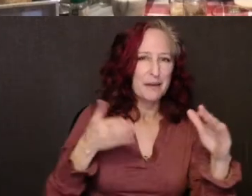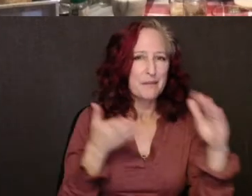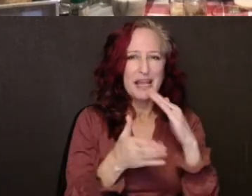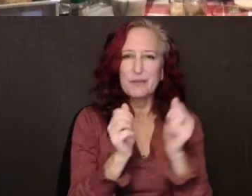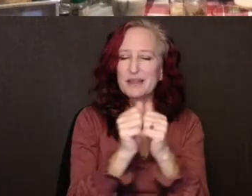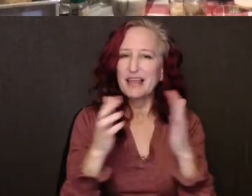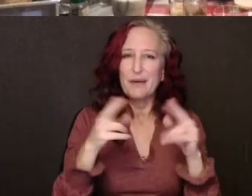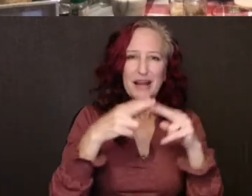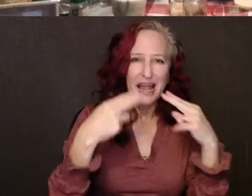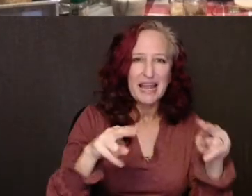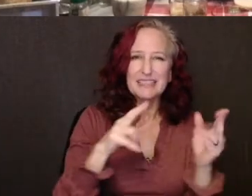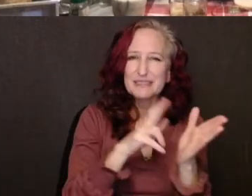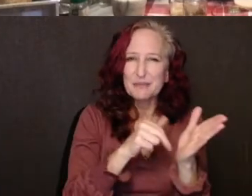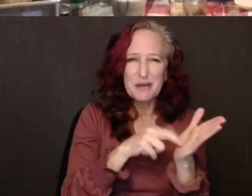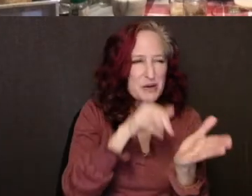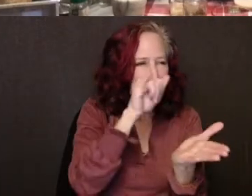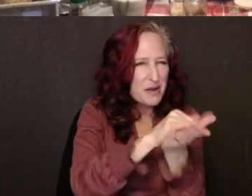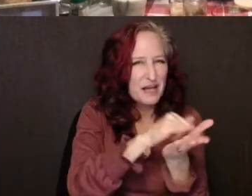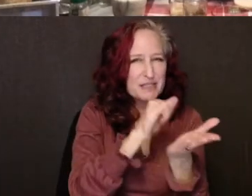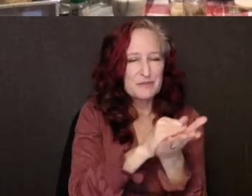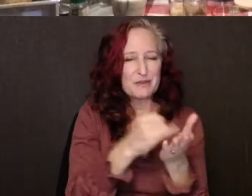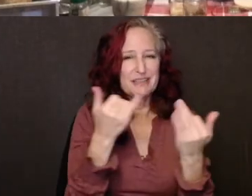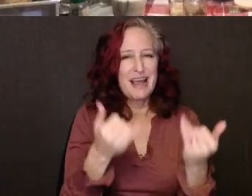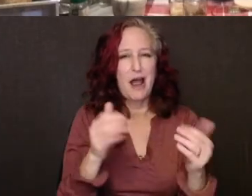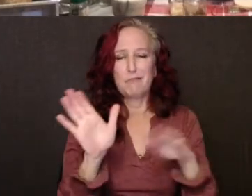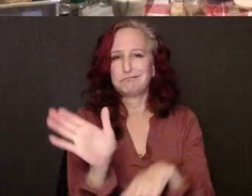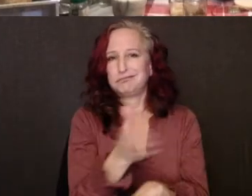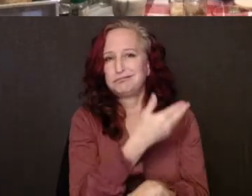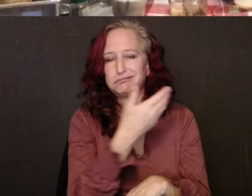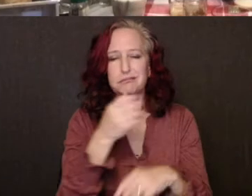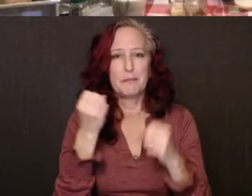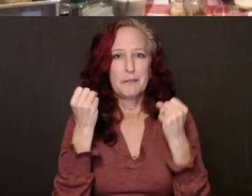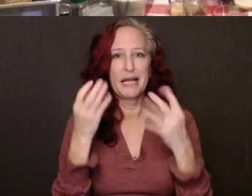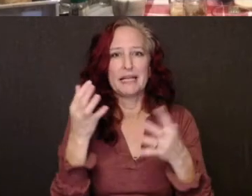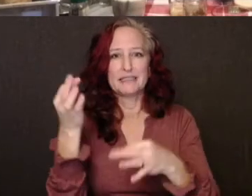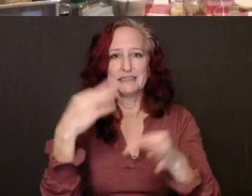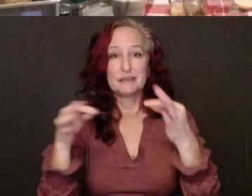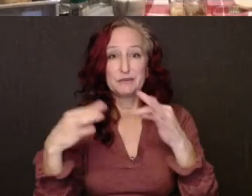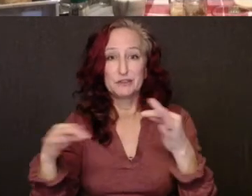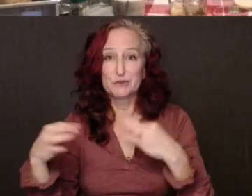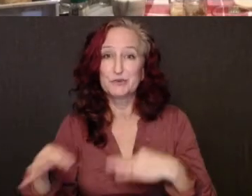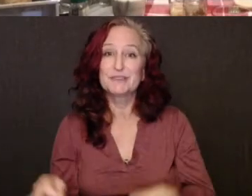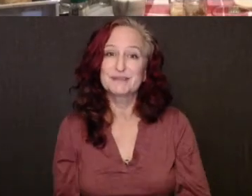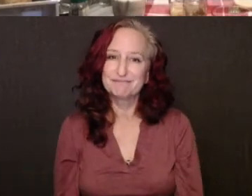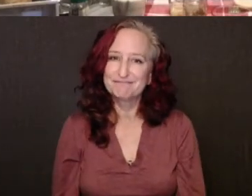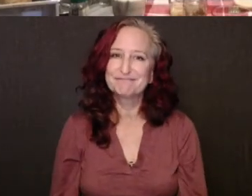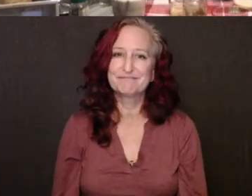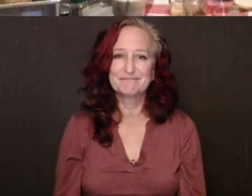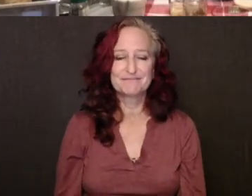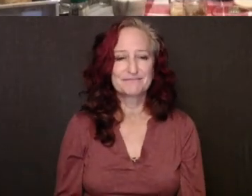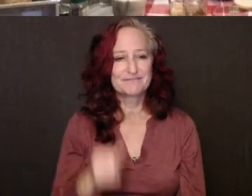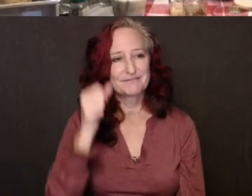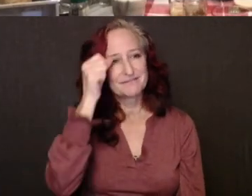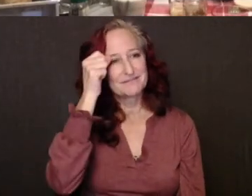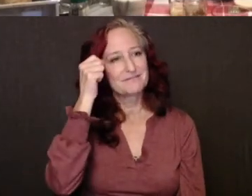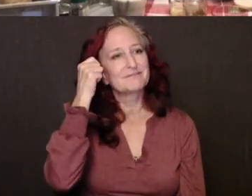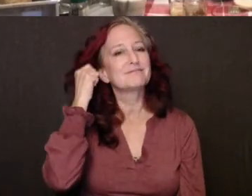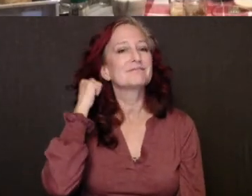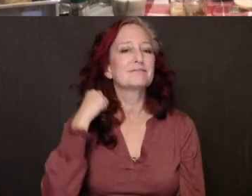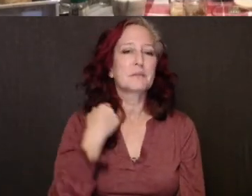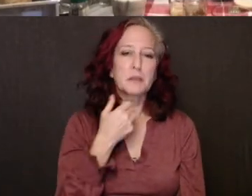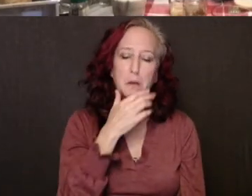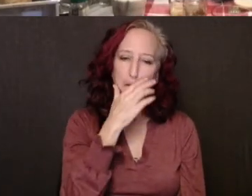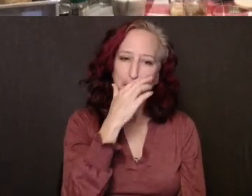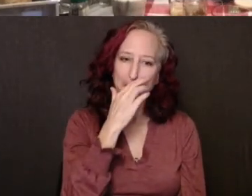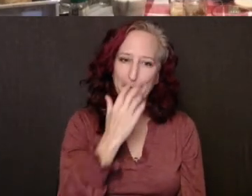what you're making. But yeah, there's definitely no dearth of substitutes now. Like now in hindsight, I'm like, oh, why did